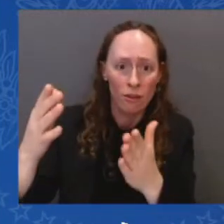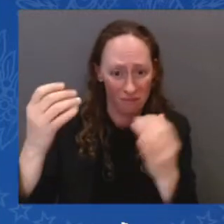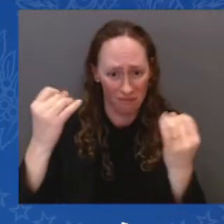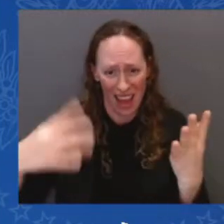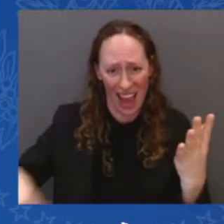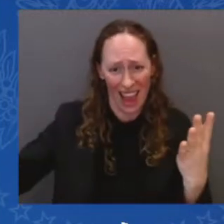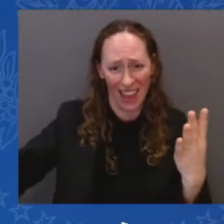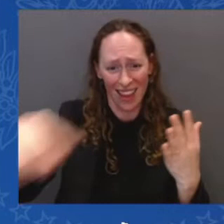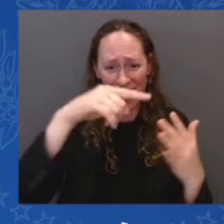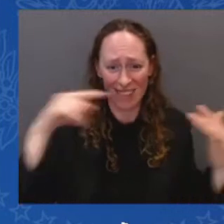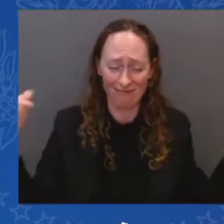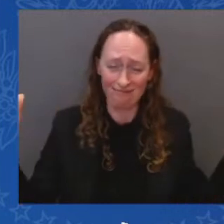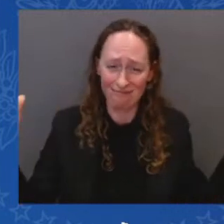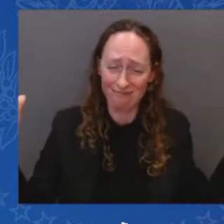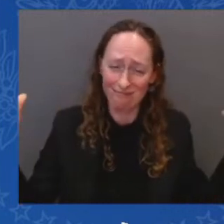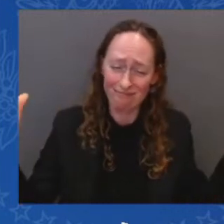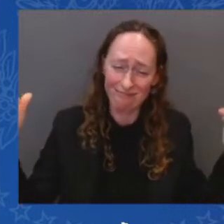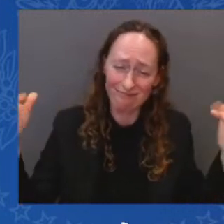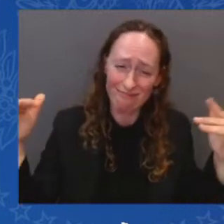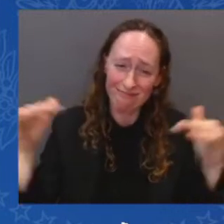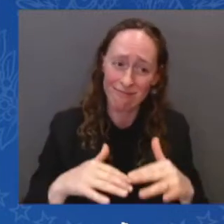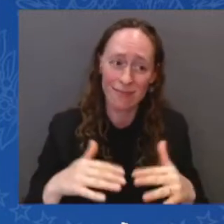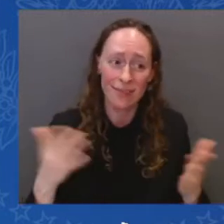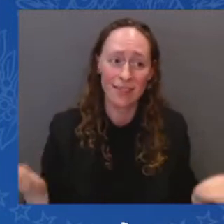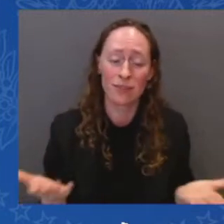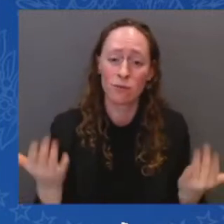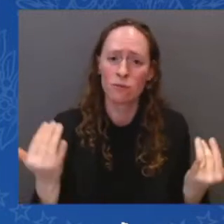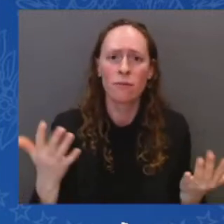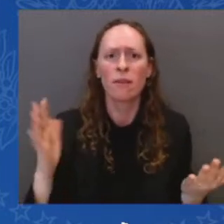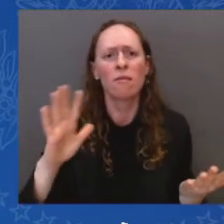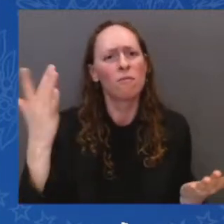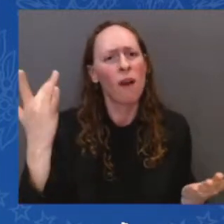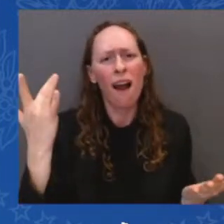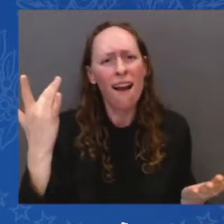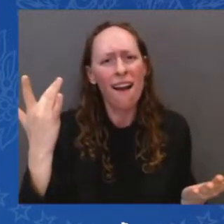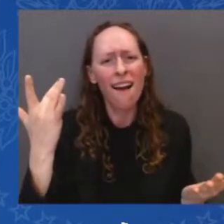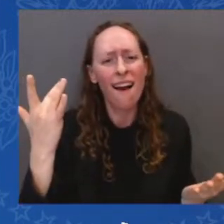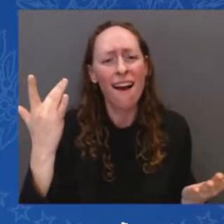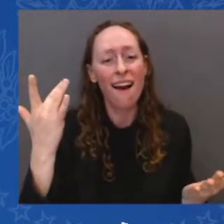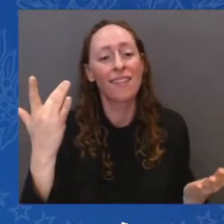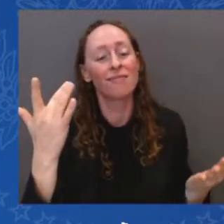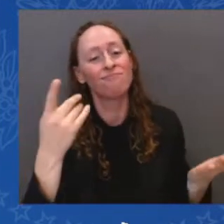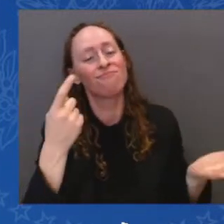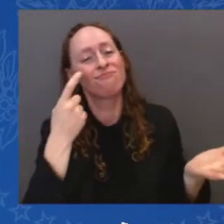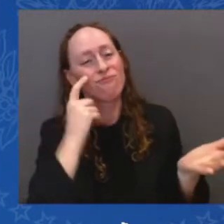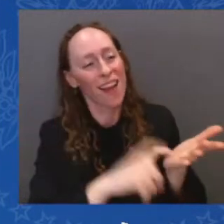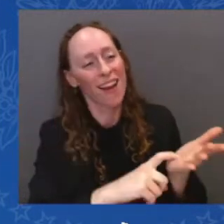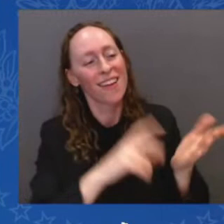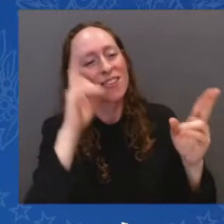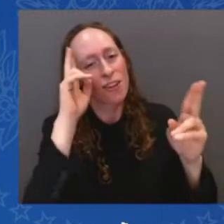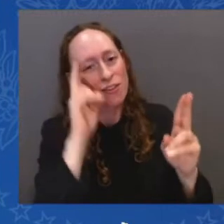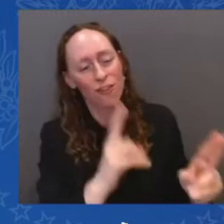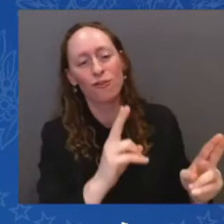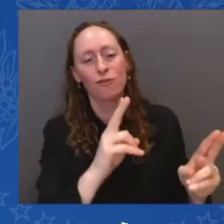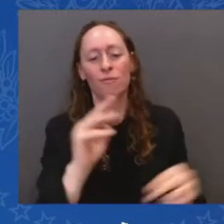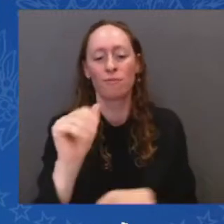General Mark Milley for his distinguished tenure as the 20th Chairman of the Joint Chiefs of